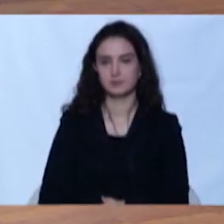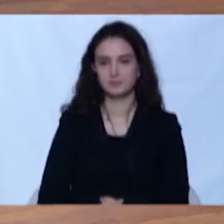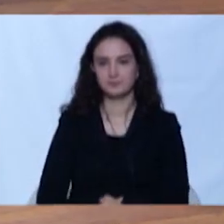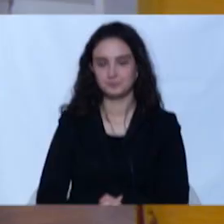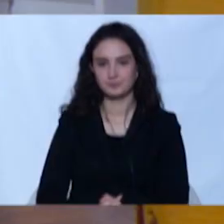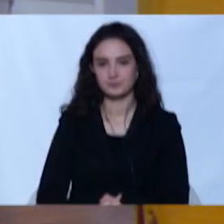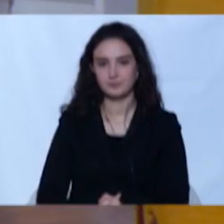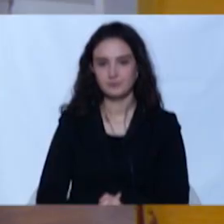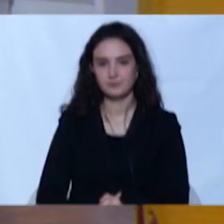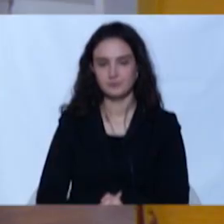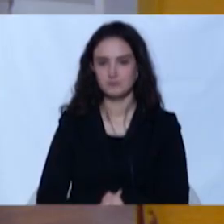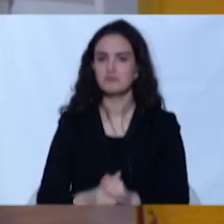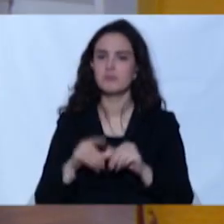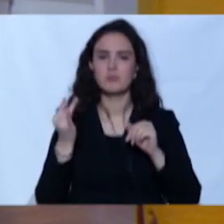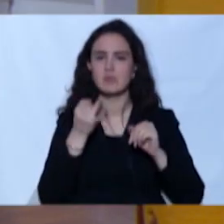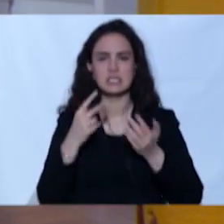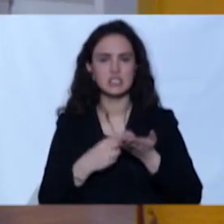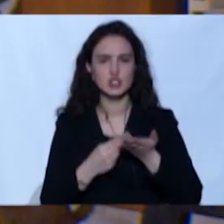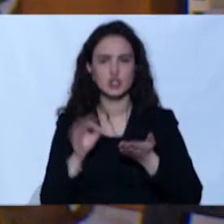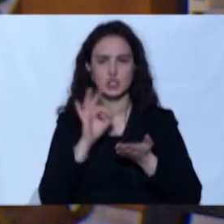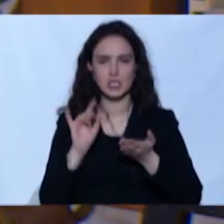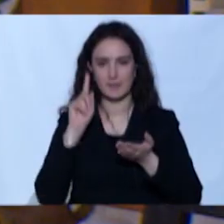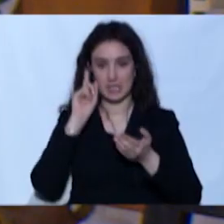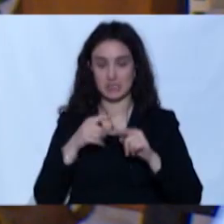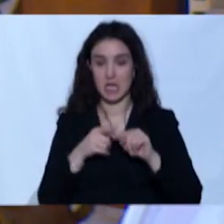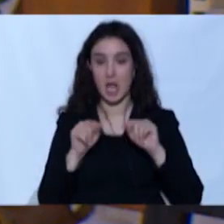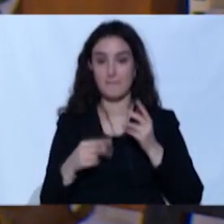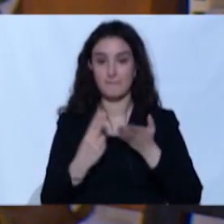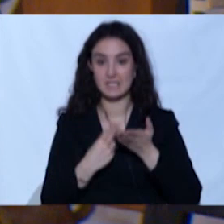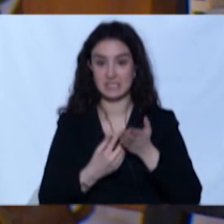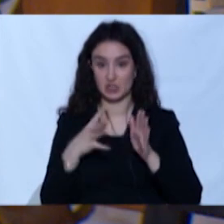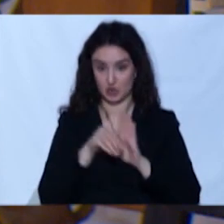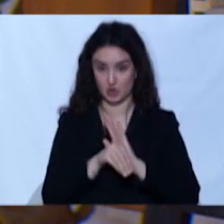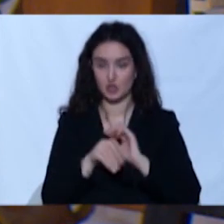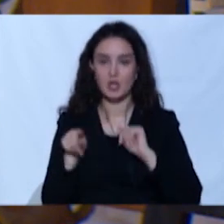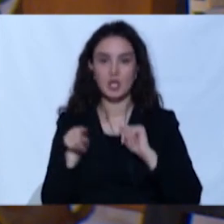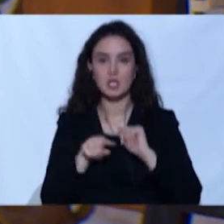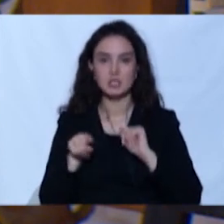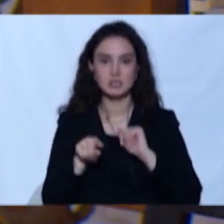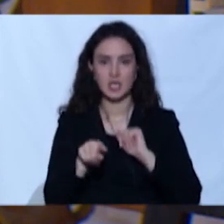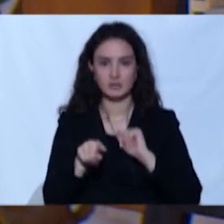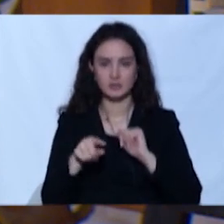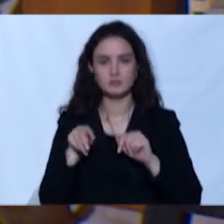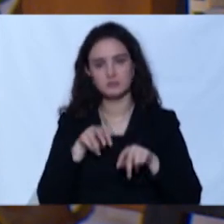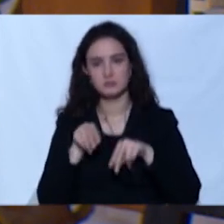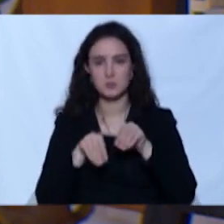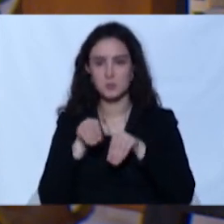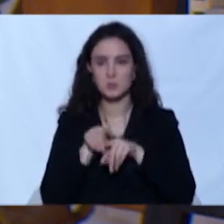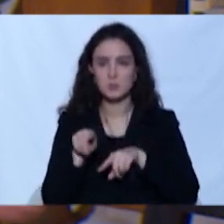What do you know about this book? In this book, the mouse walks in the